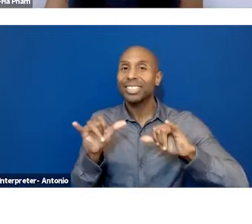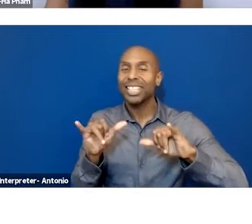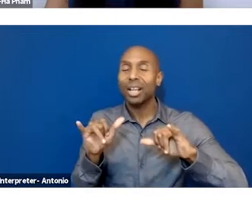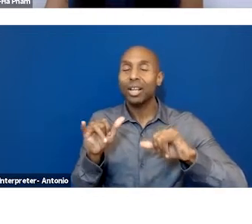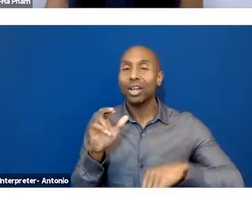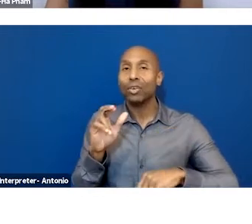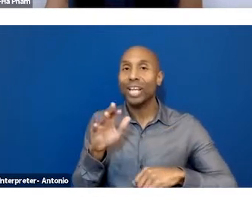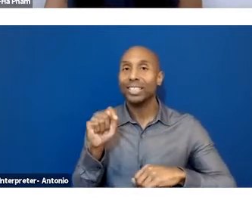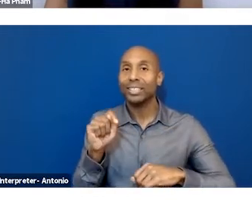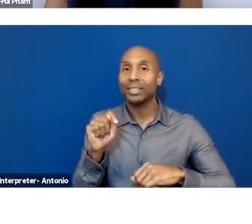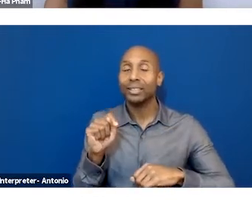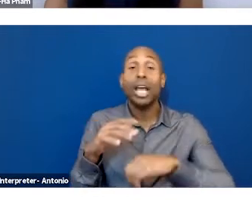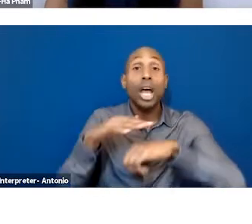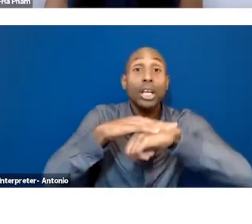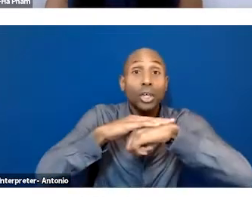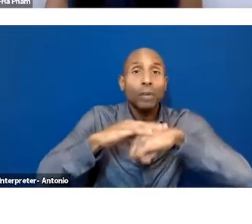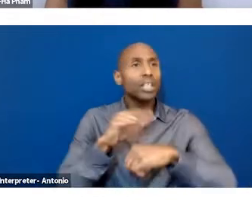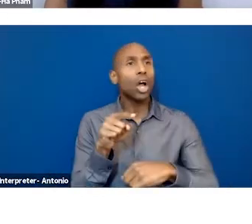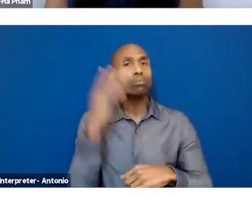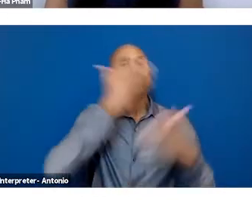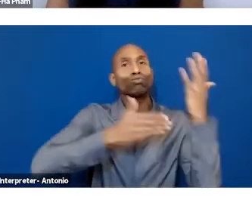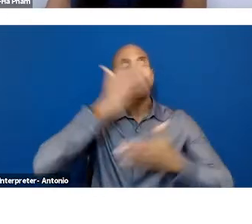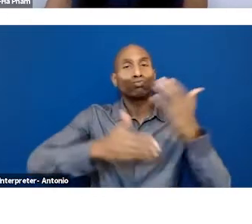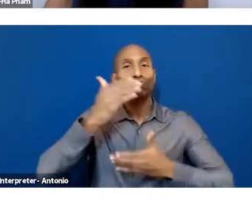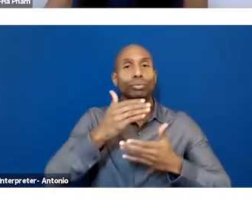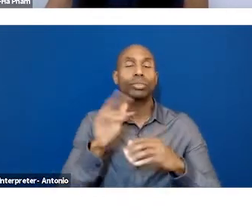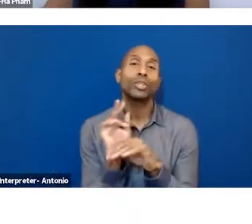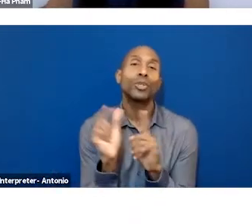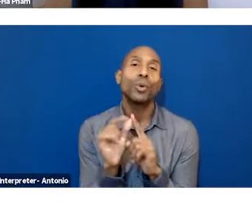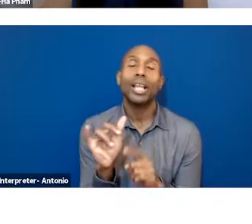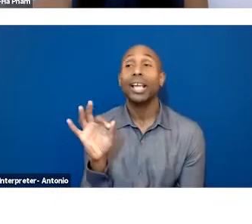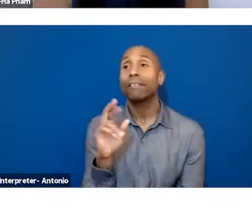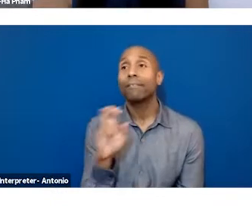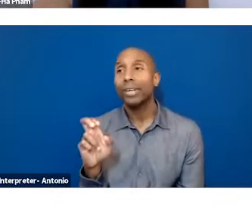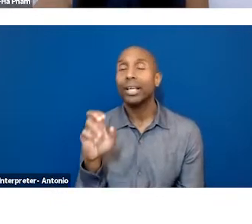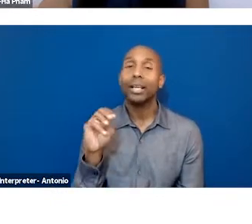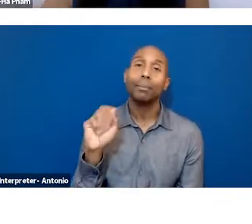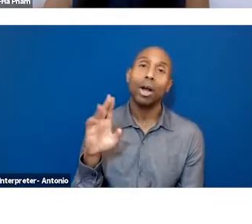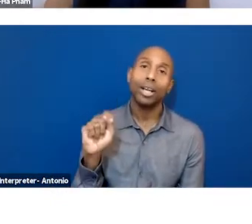neutral. Words like free market, free trade, and so on.